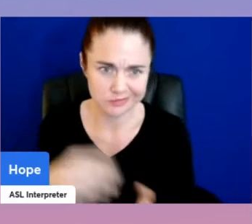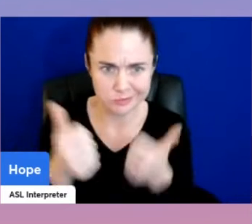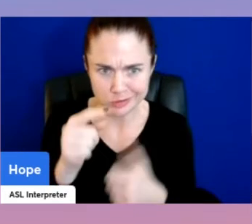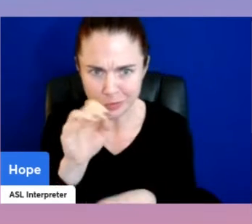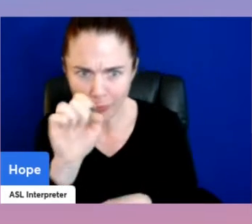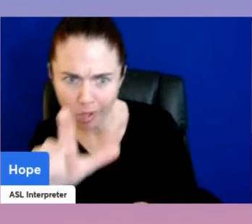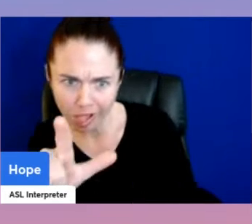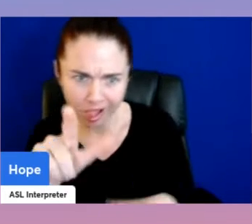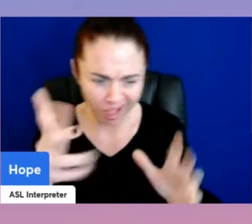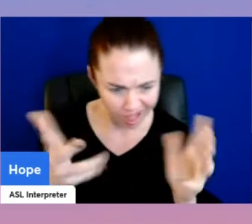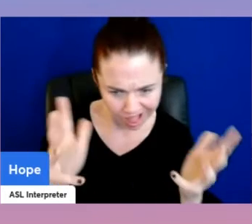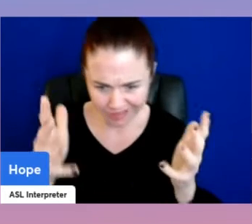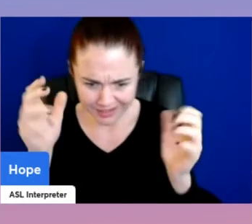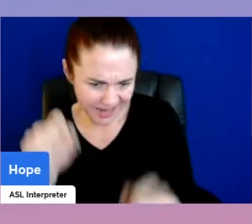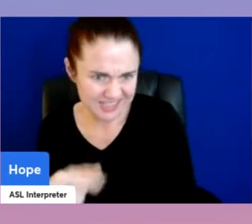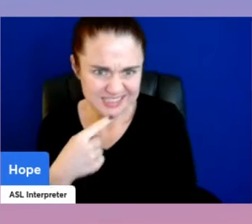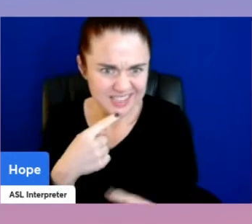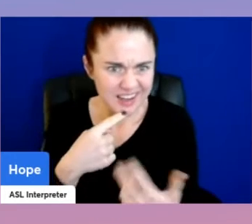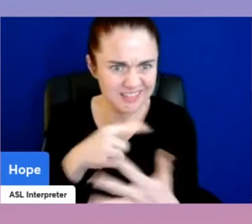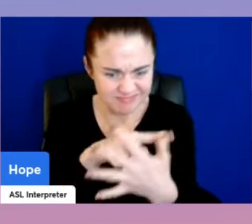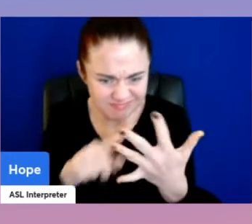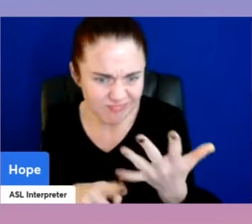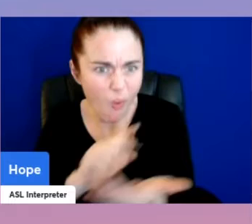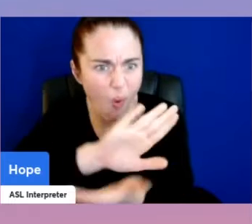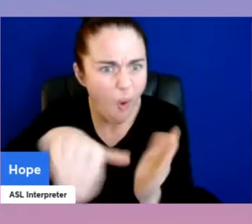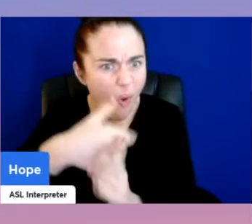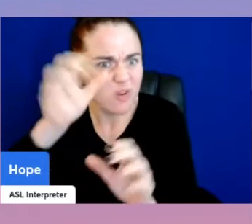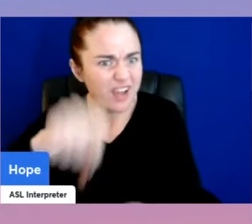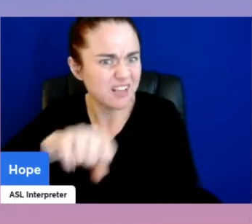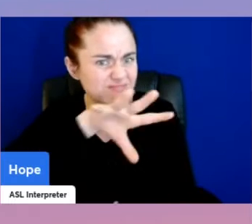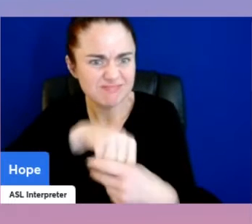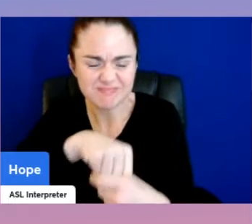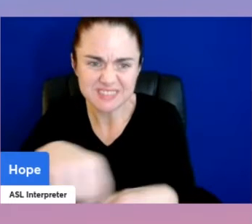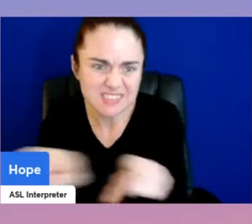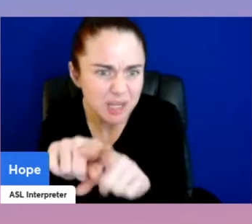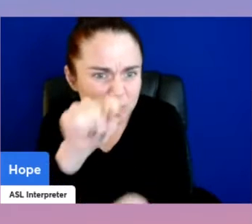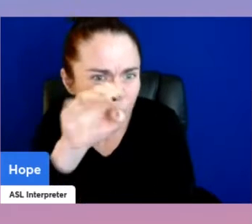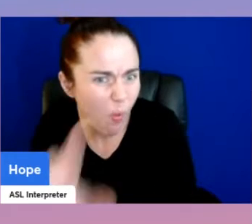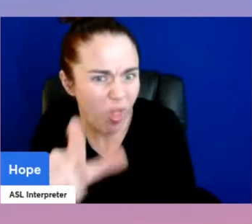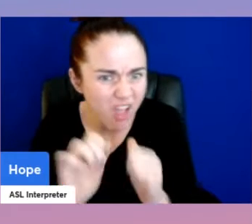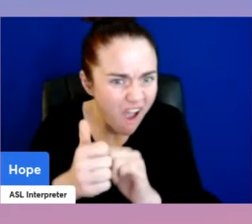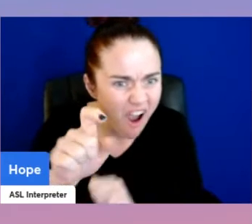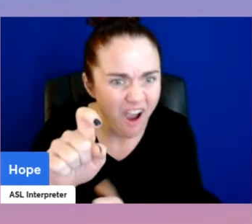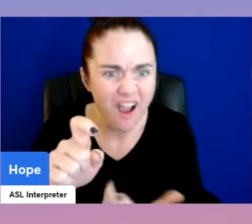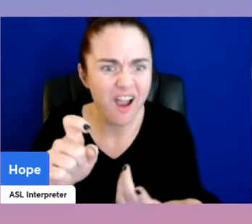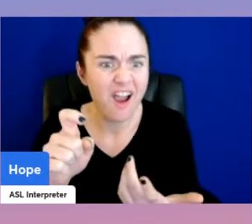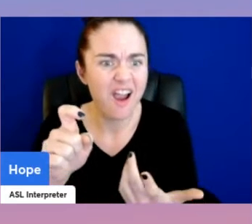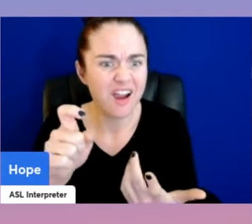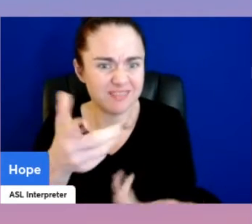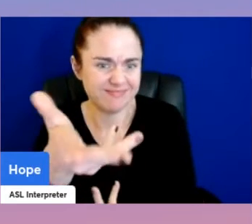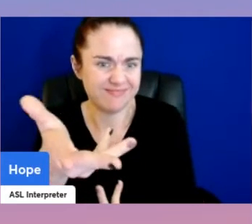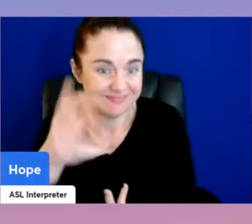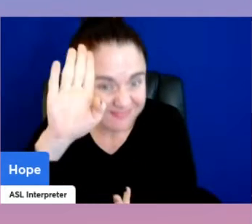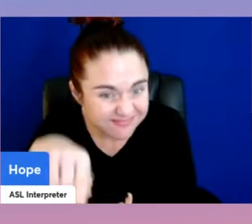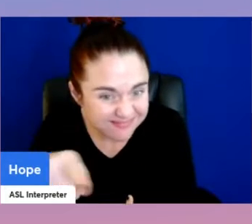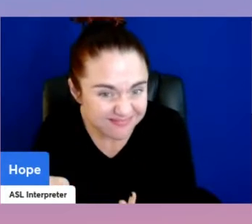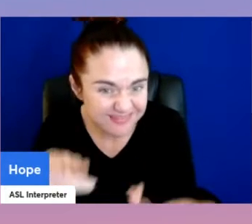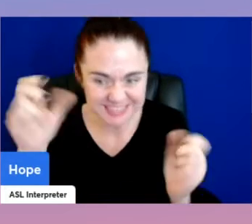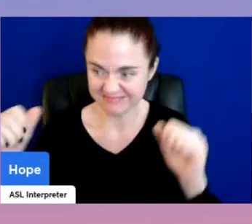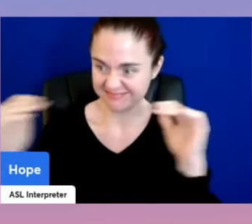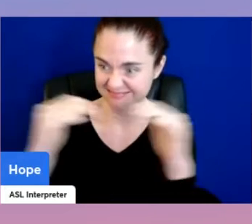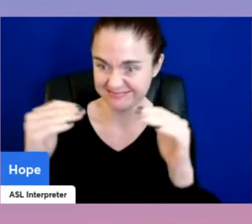can really say that they can do all these things and be just as good at it as anybody else, right?